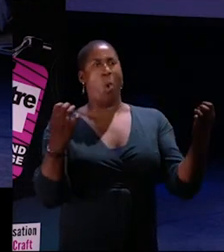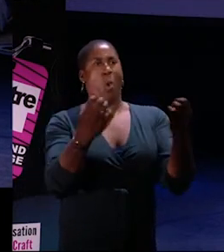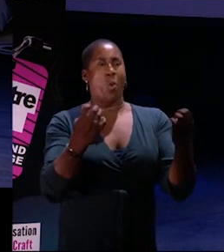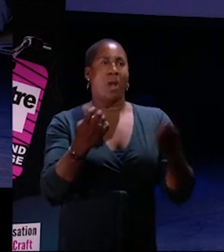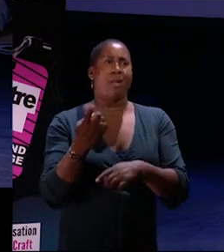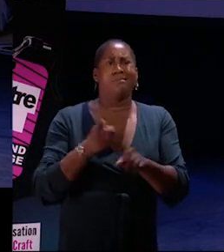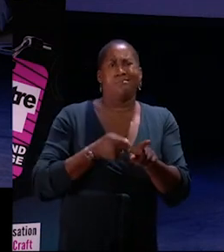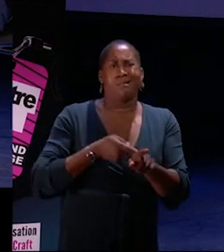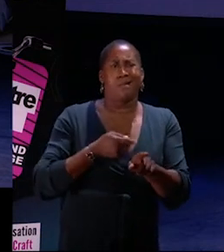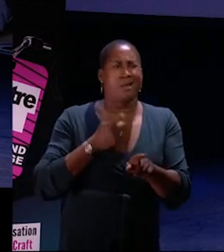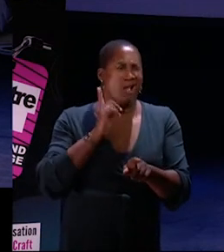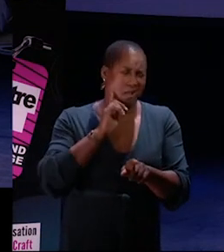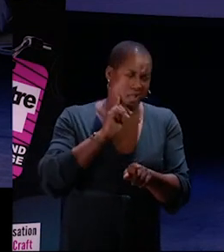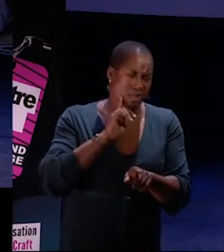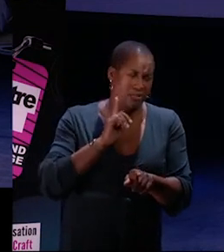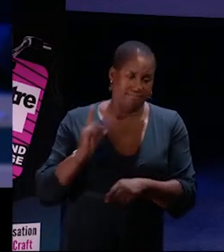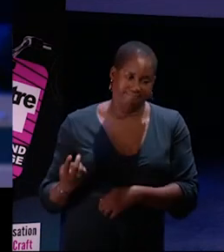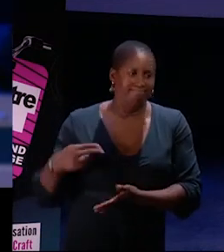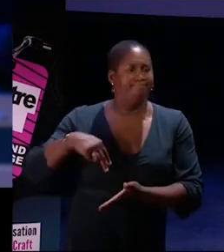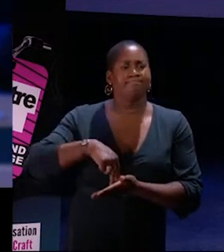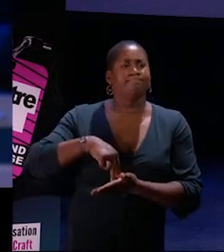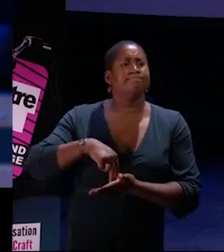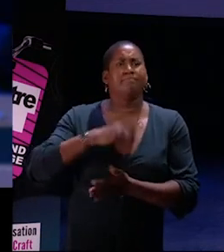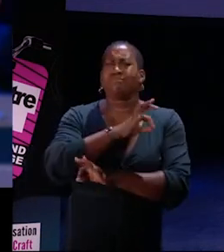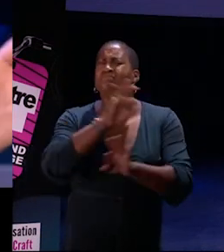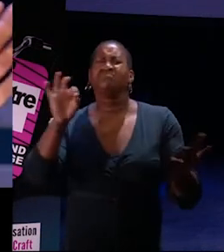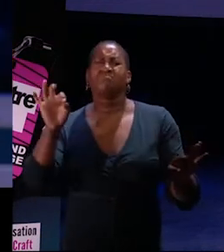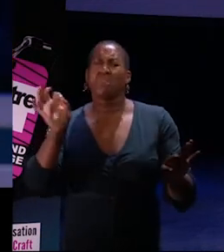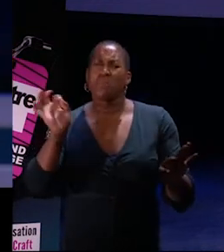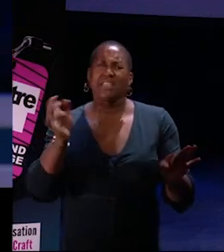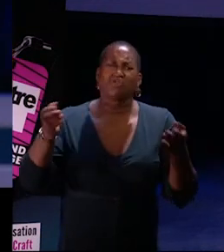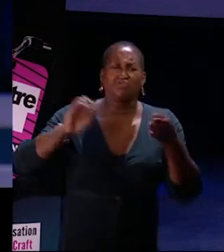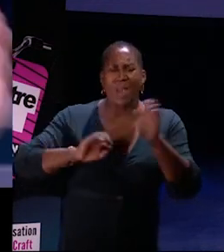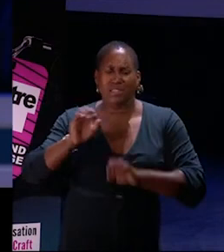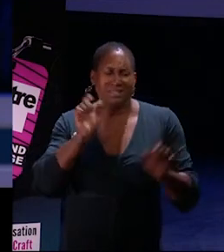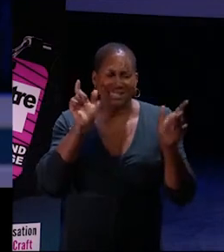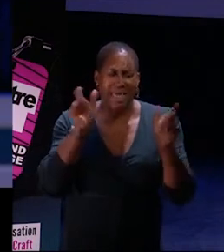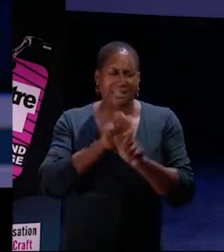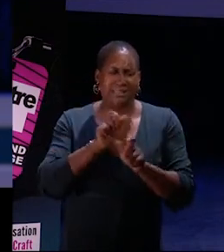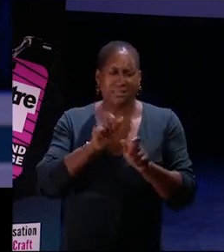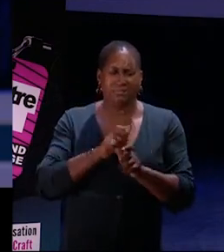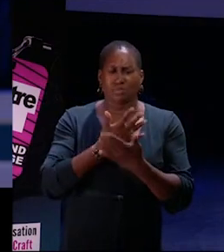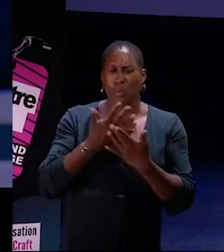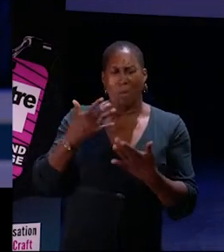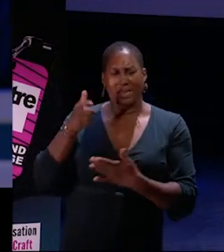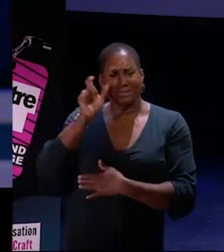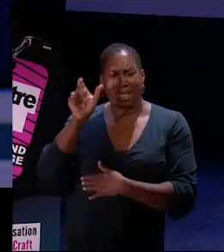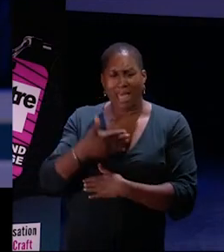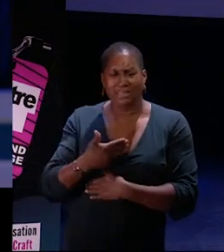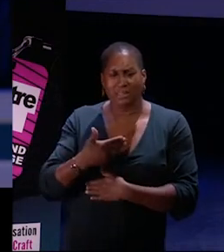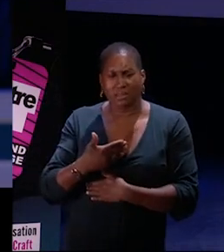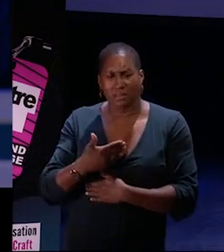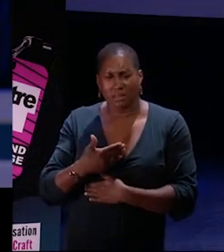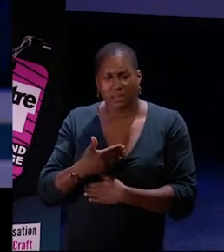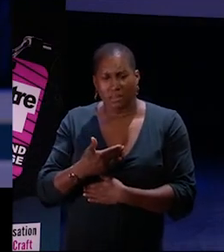up and said, is there anybody in science with dyslexia? And he just laughed, and he was just like, there are so many of us with dyslexia. But it is also